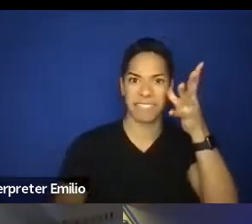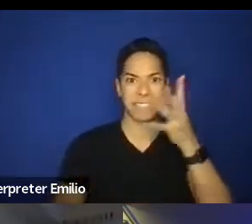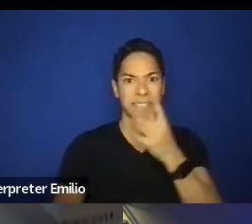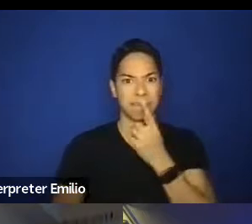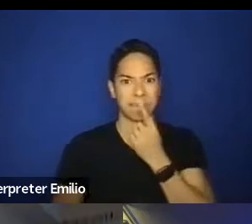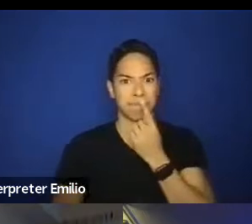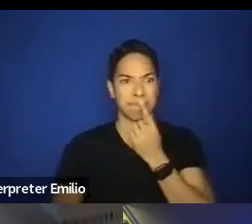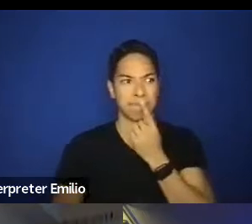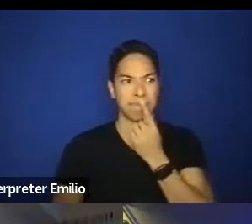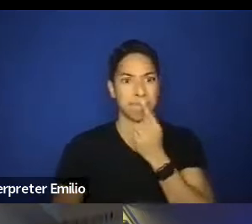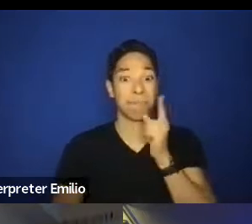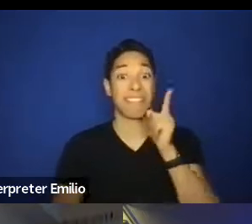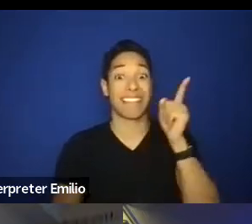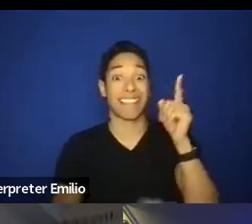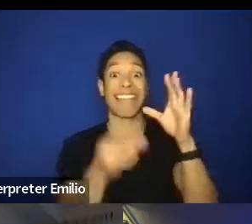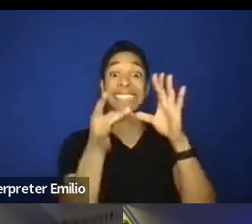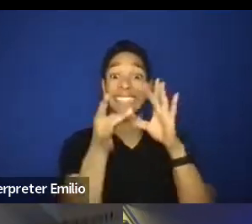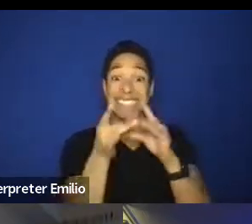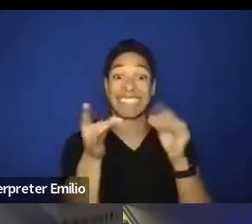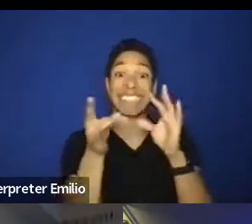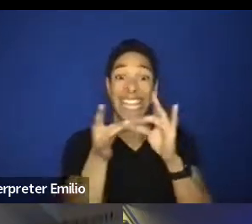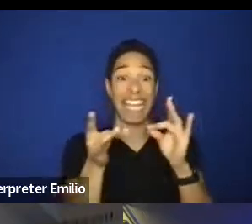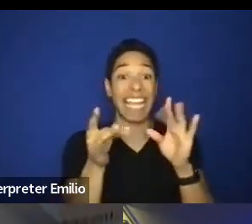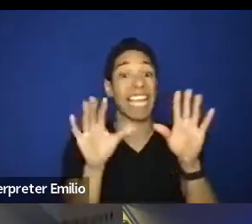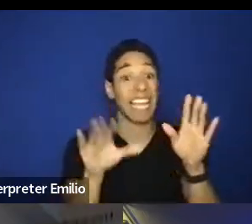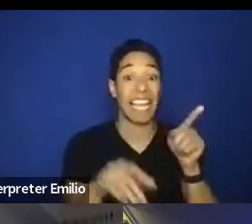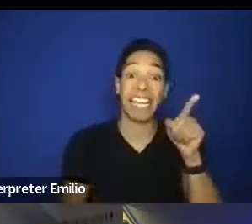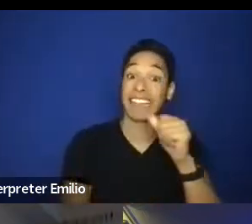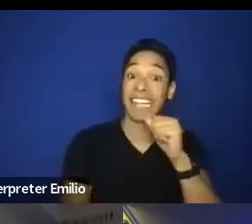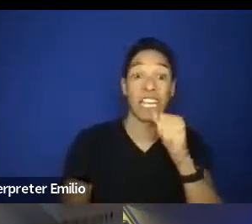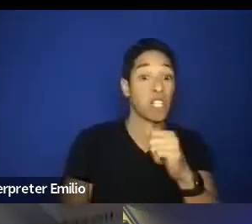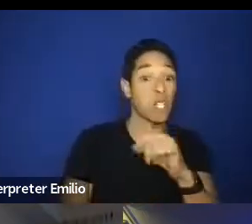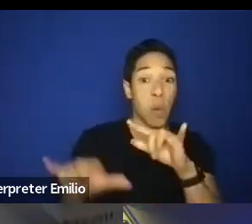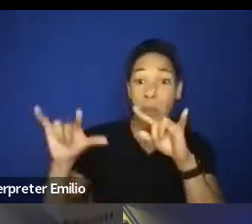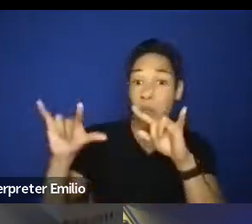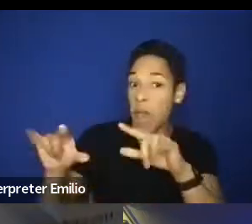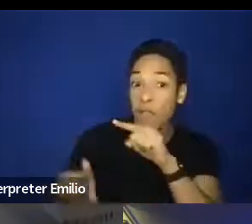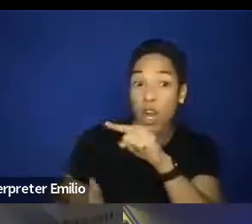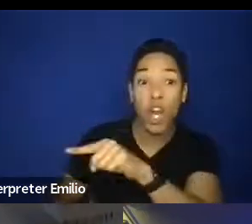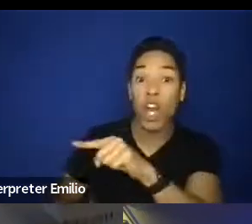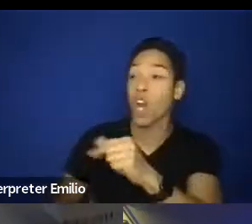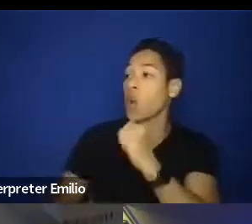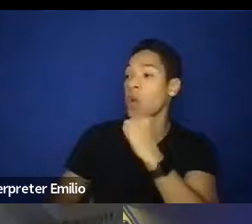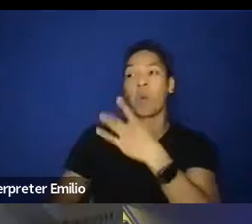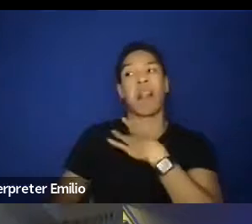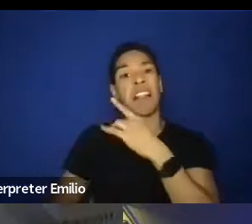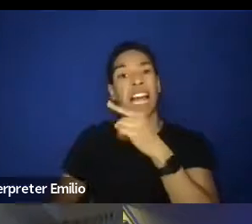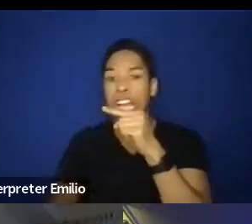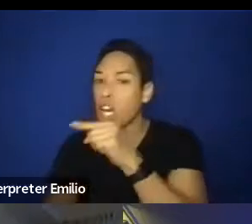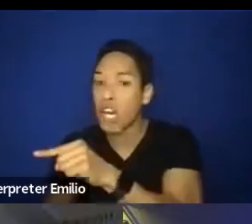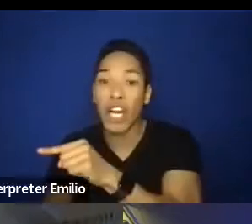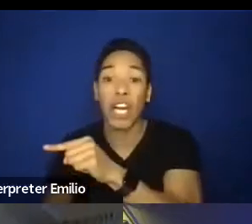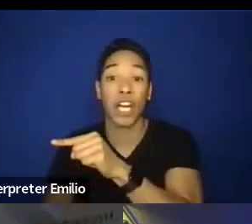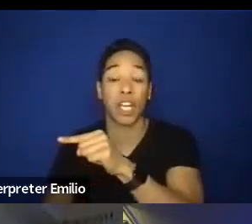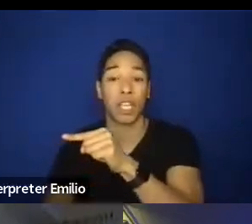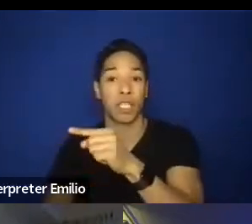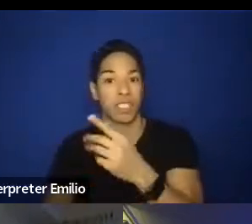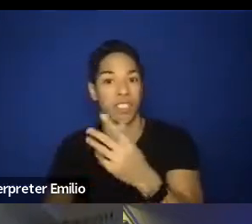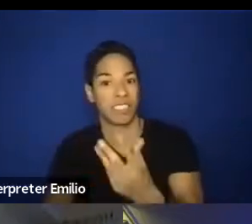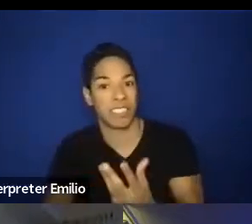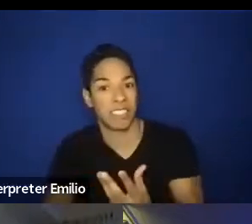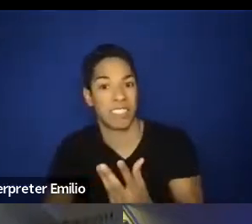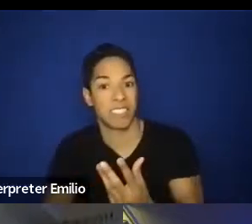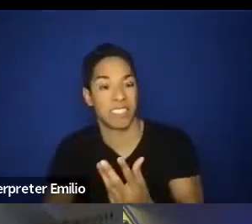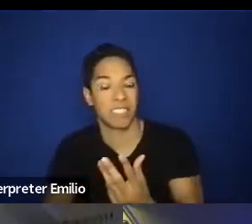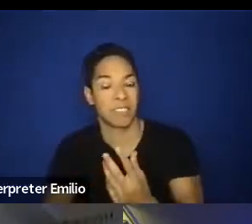that say out loud that they don't love her, they don't like her. And I was